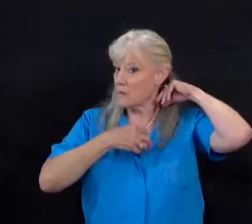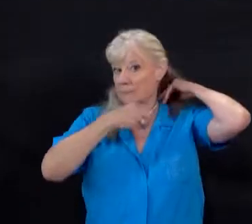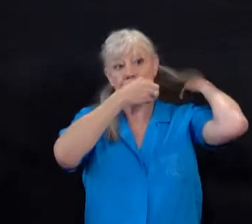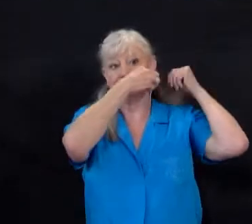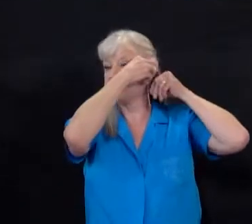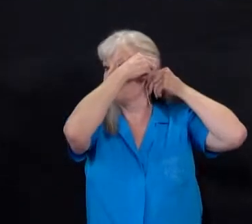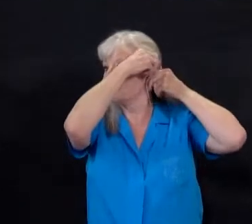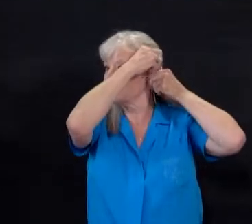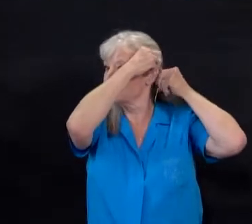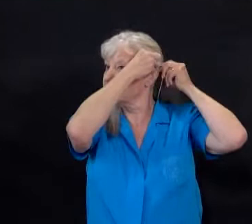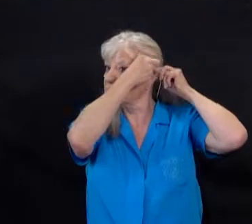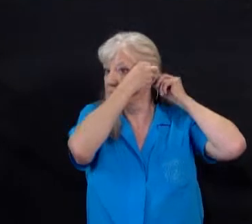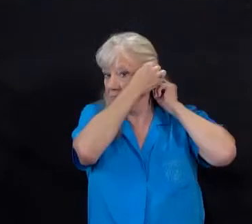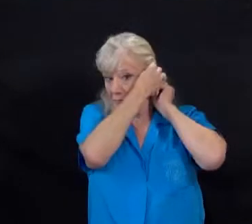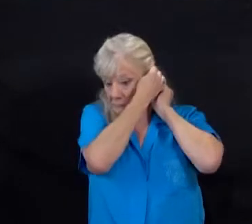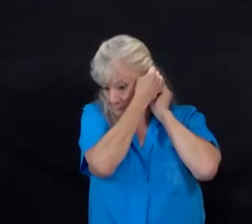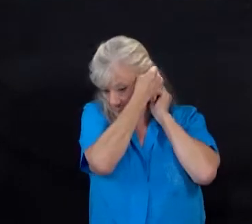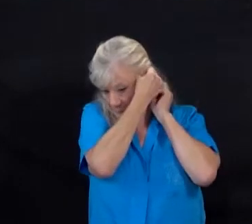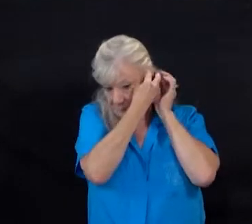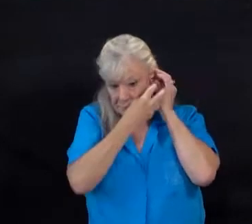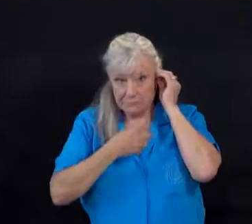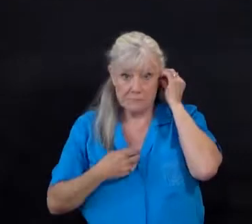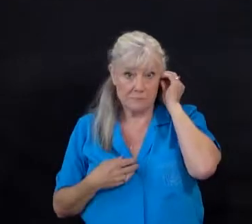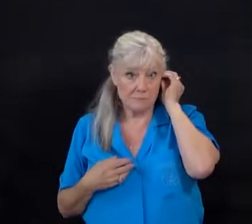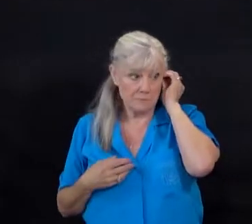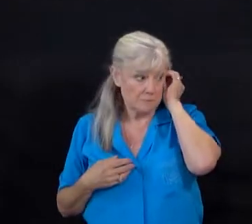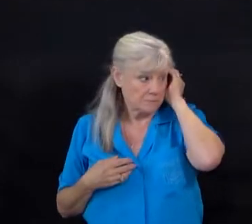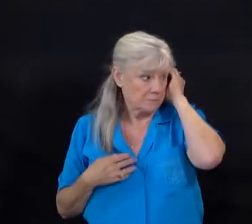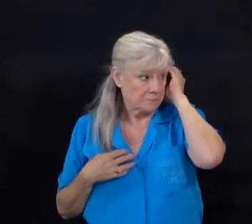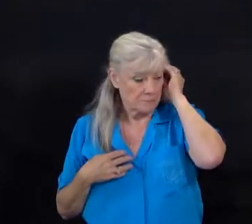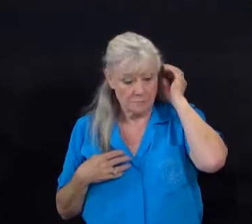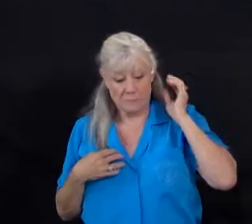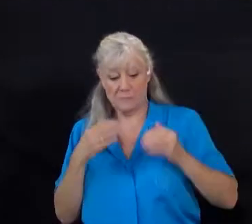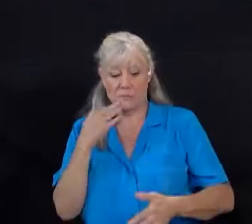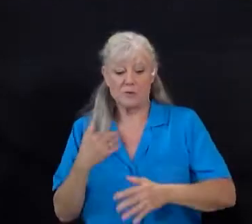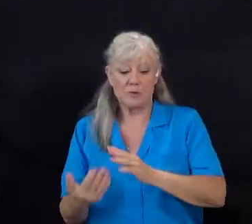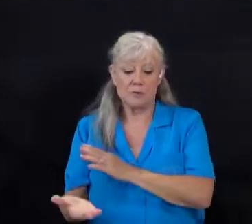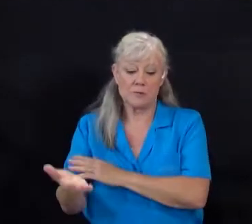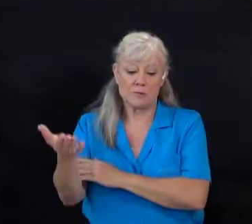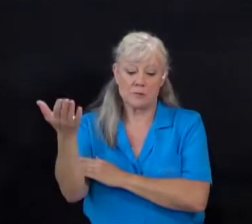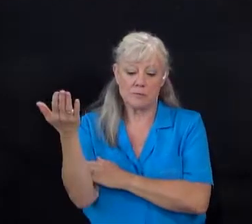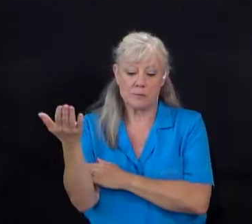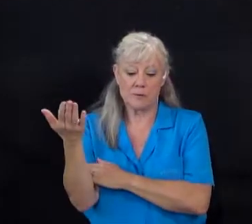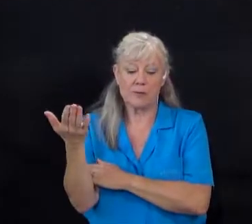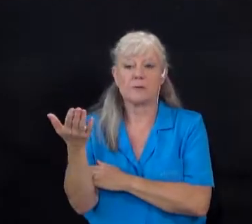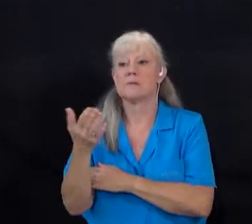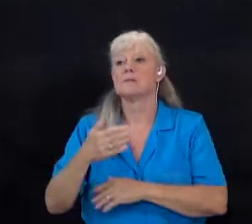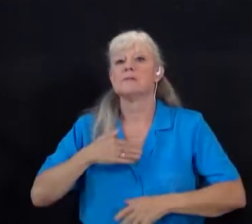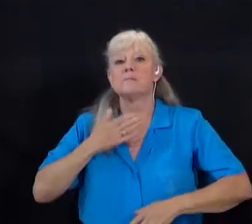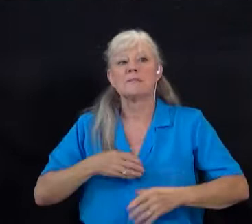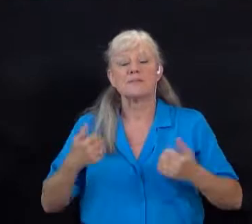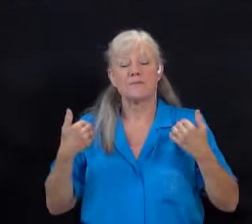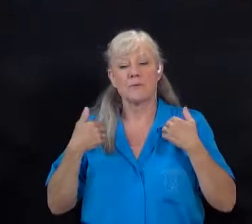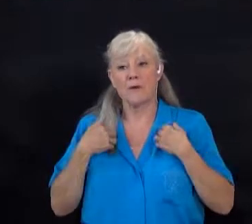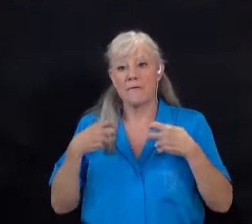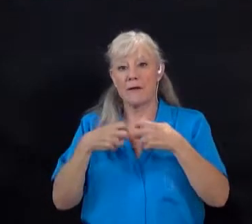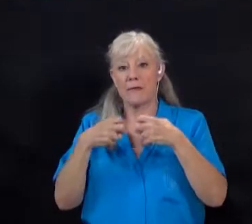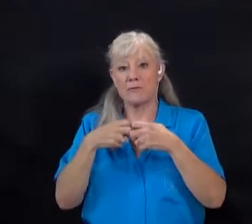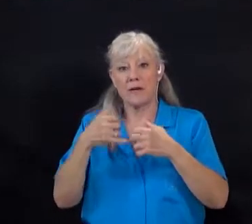other electronic device, please silence it or turn it off. This will help us to celebrate the Holy Mass without